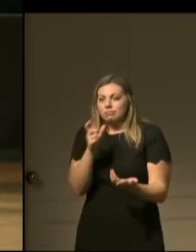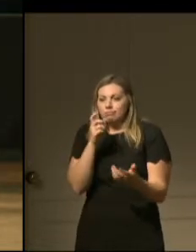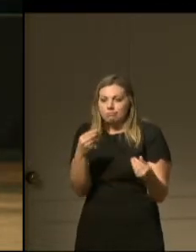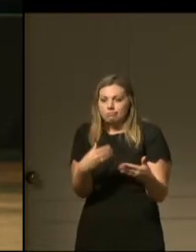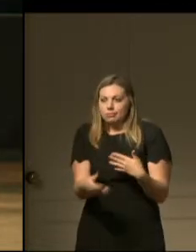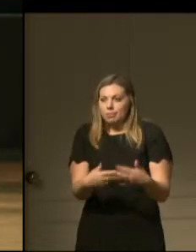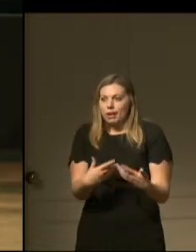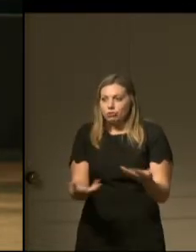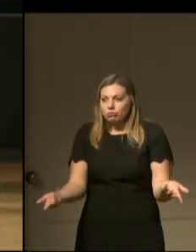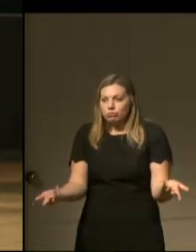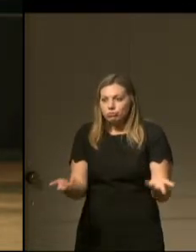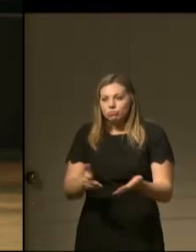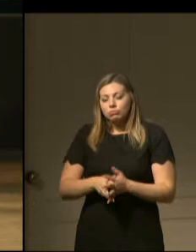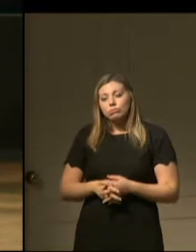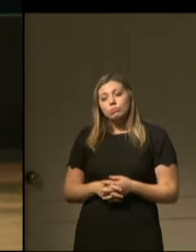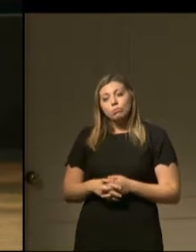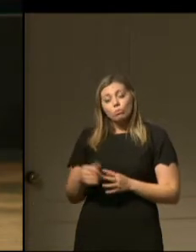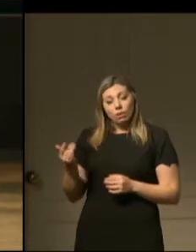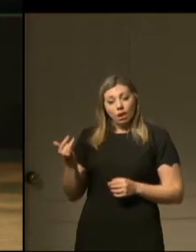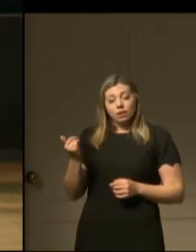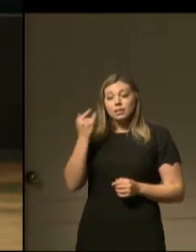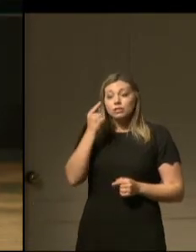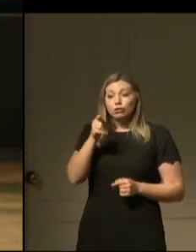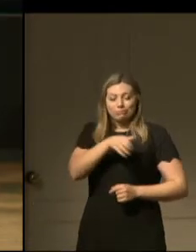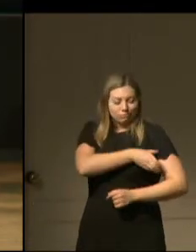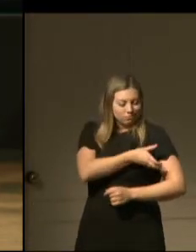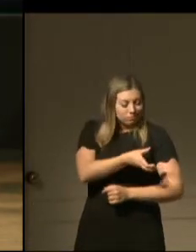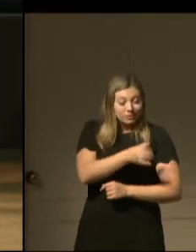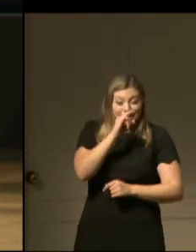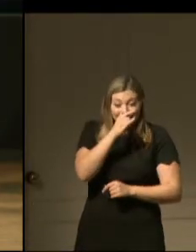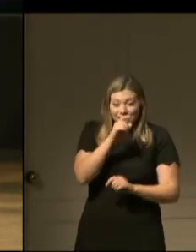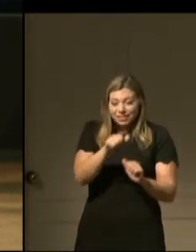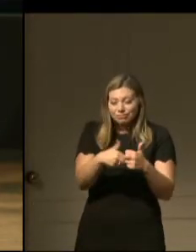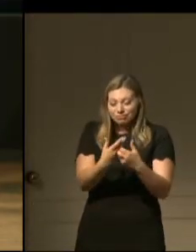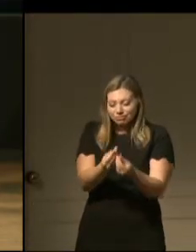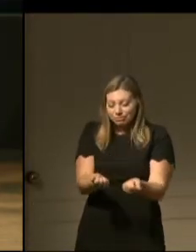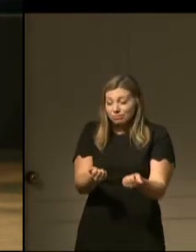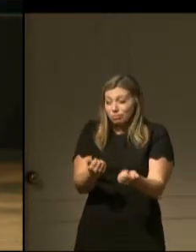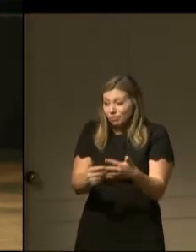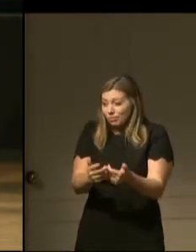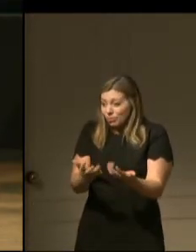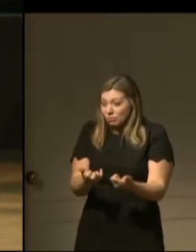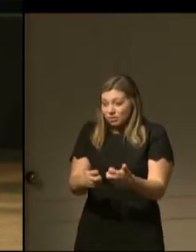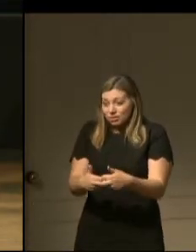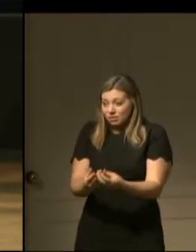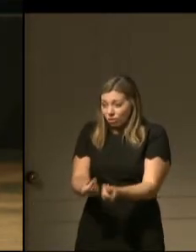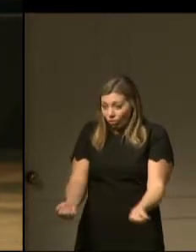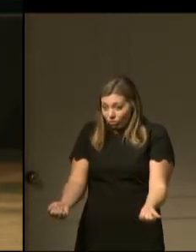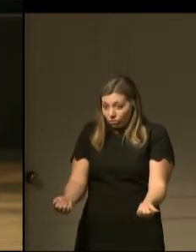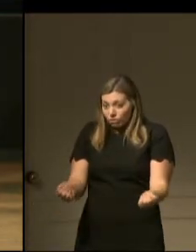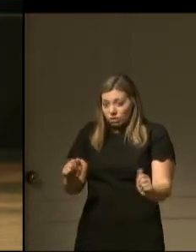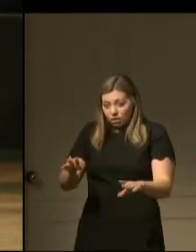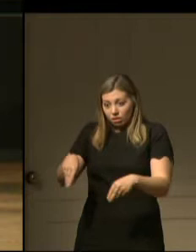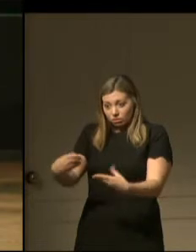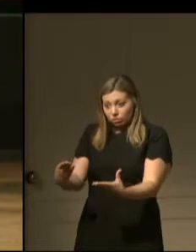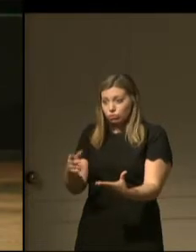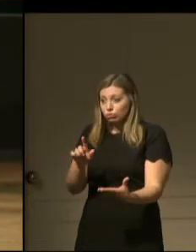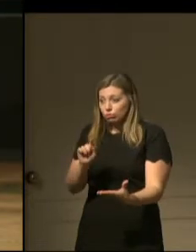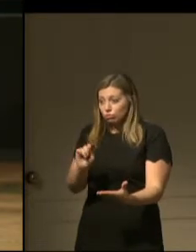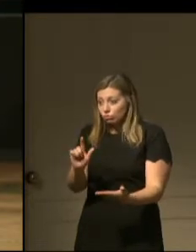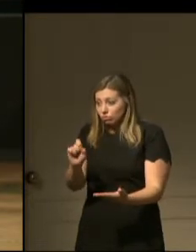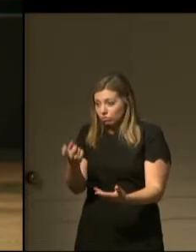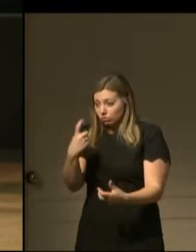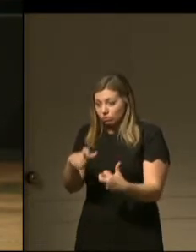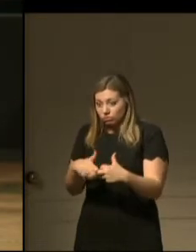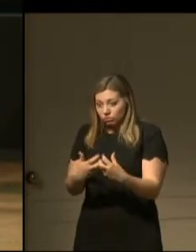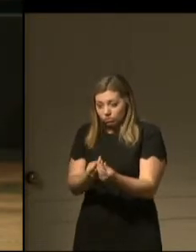matter, because if you can empower a kid to solve the problem that they wanna solve, and you can give them the tools to